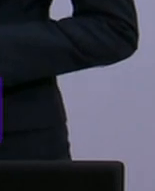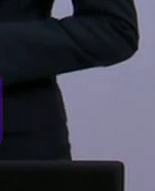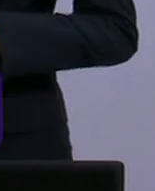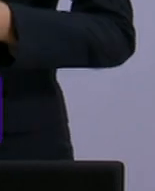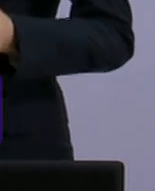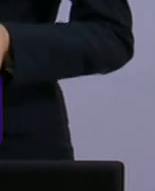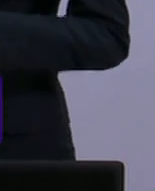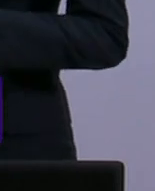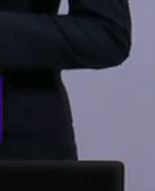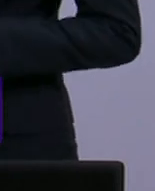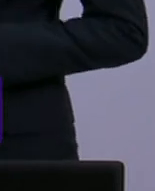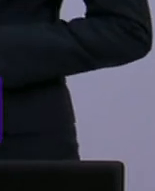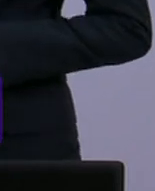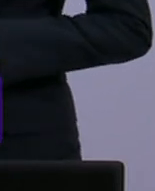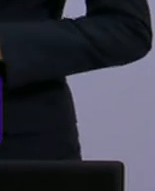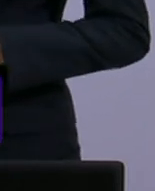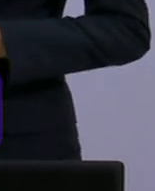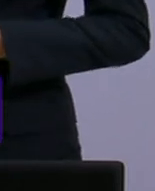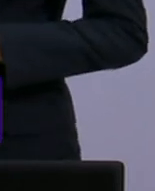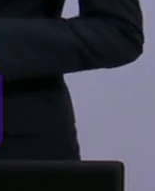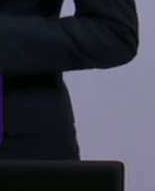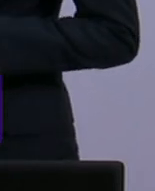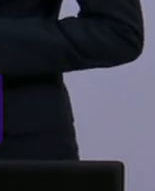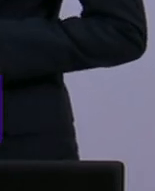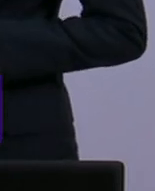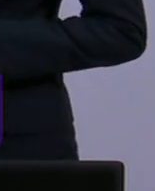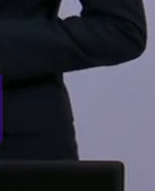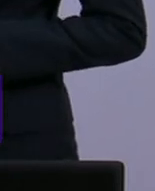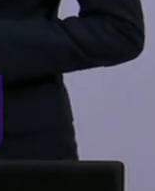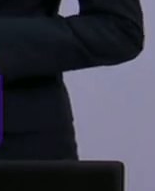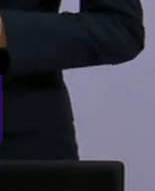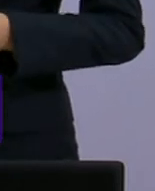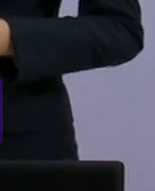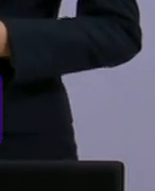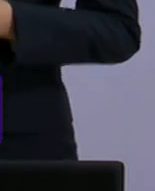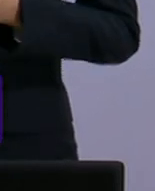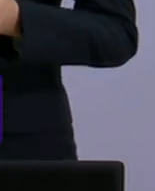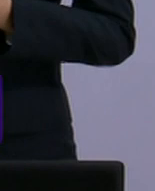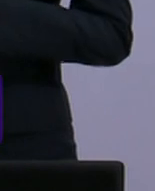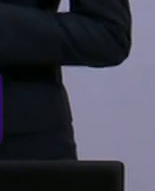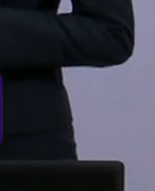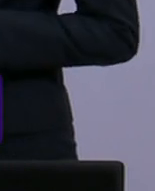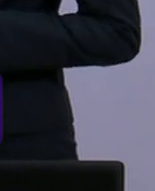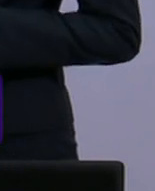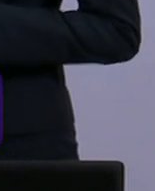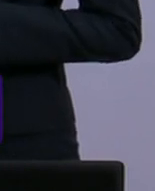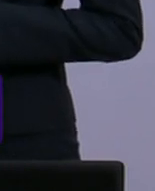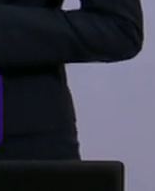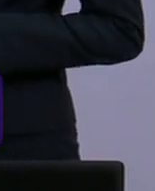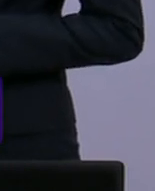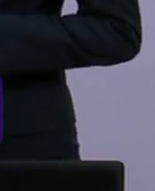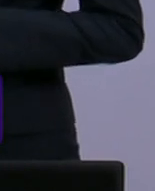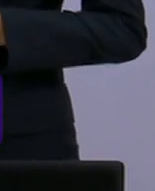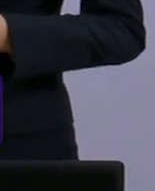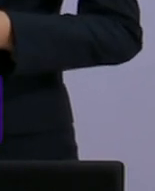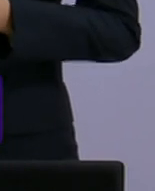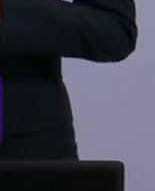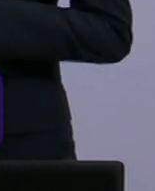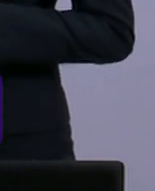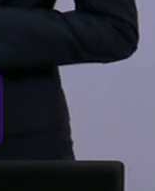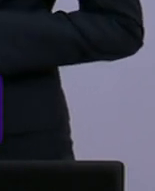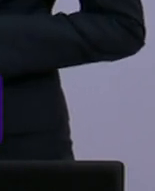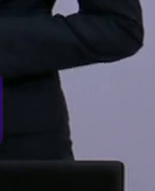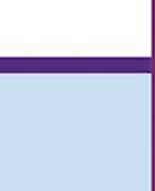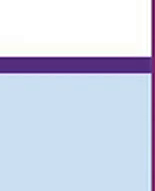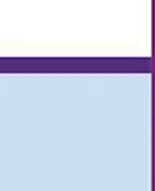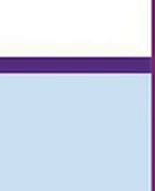Now we are going to read World Forum. So be ready to do some tasks according to